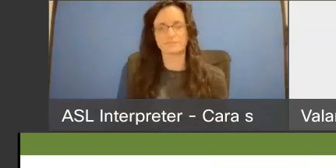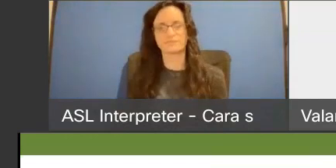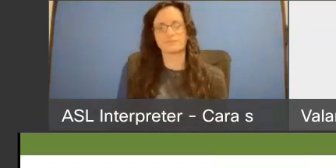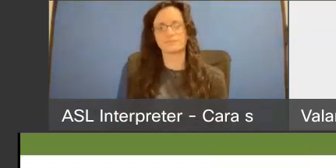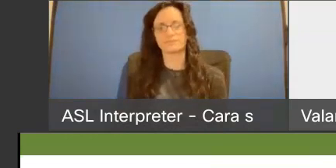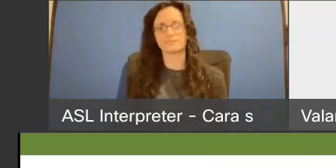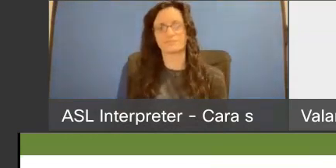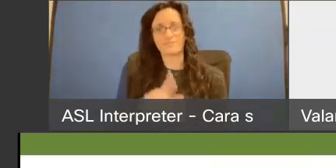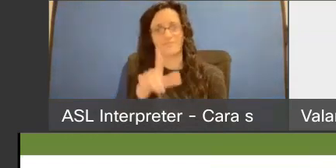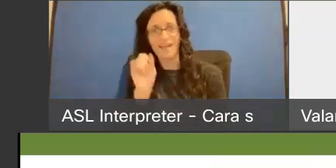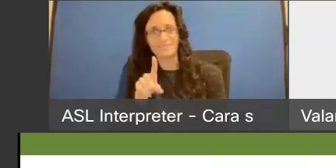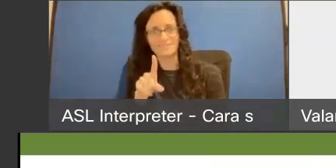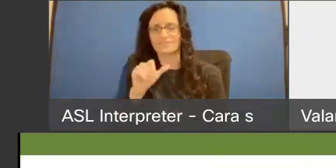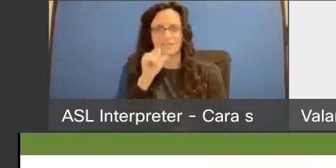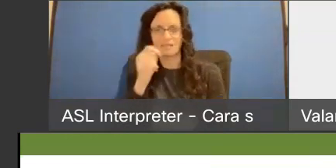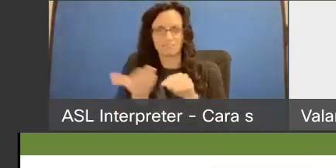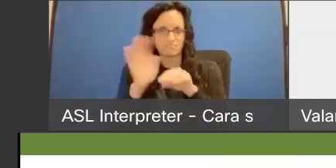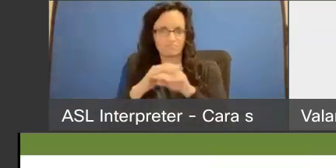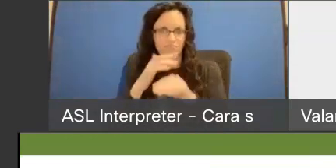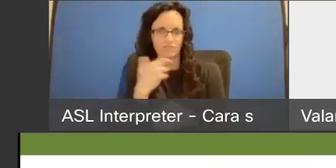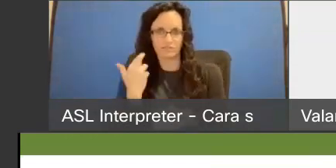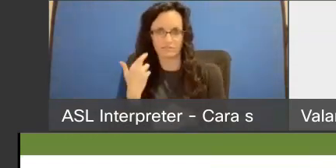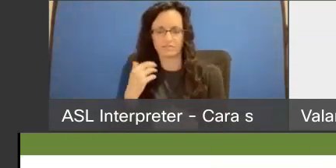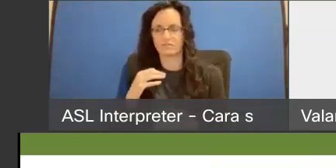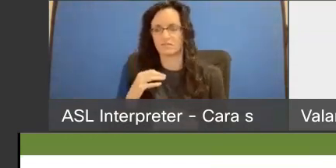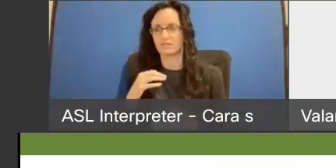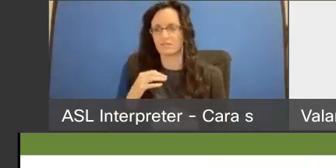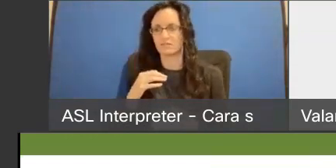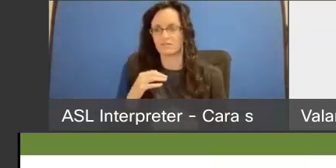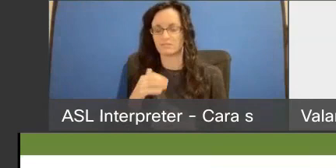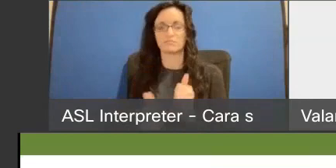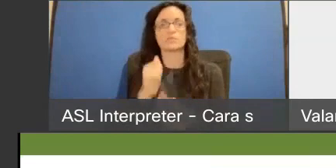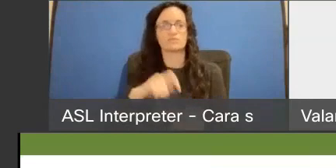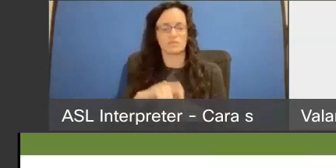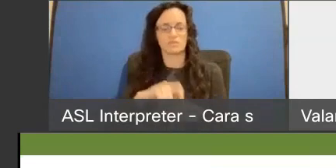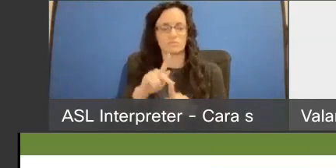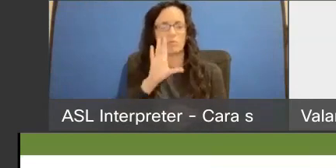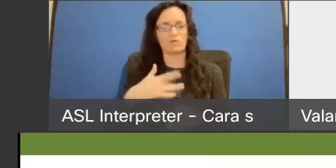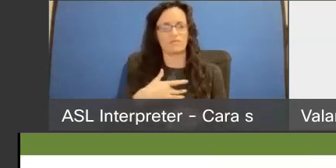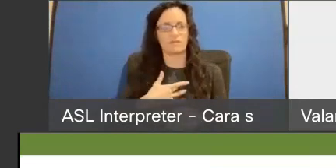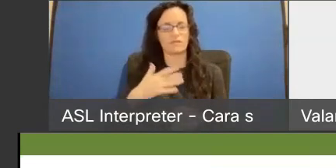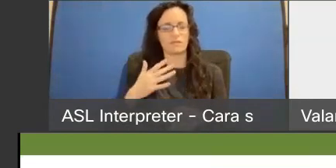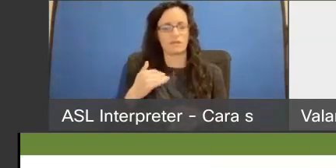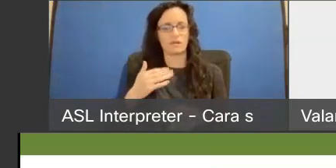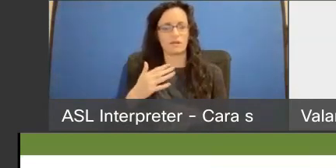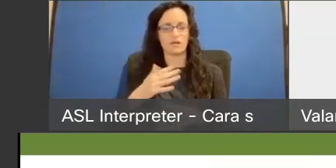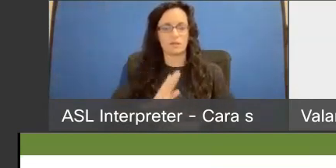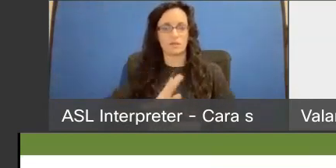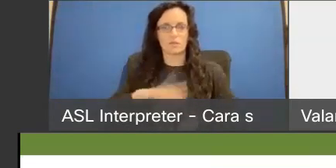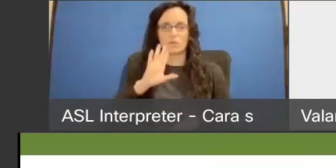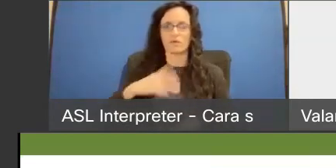it does not increase risk. If anything, people feel helped and better to have the opportunity to talk about